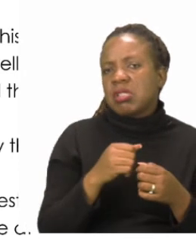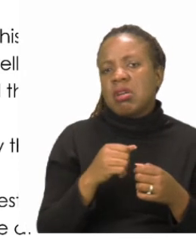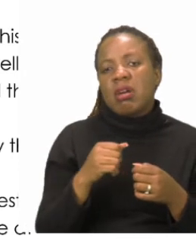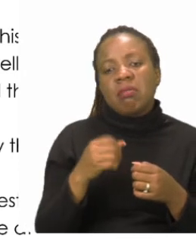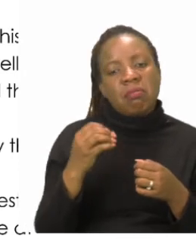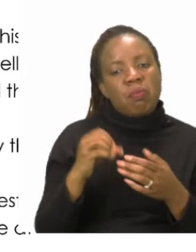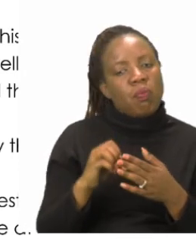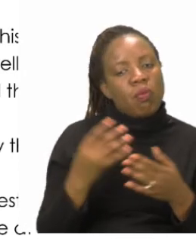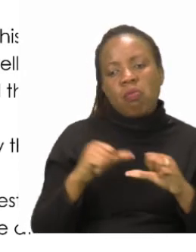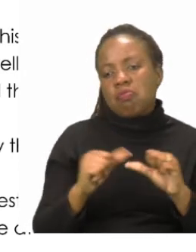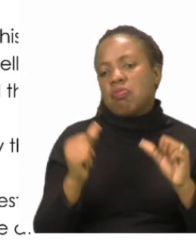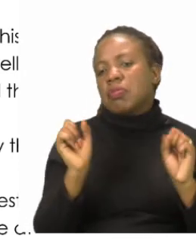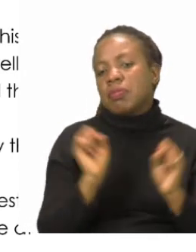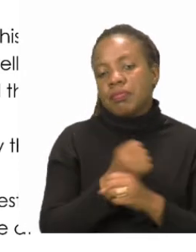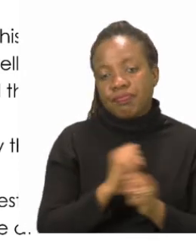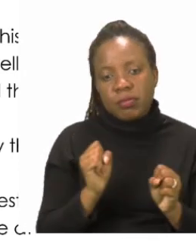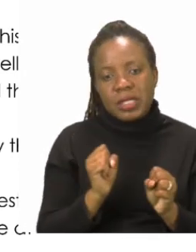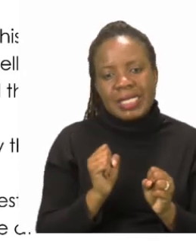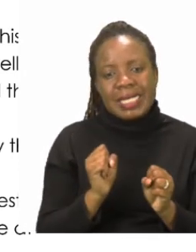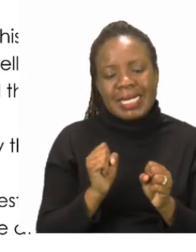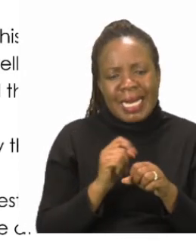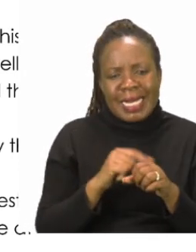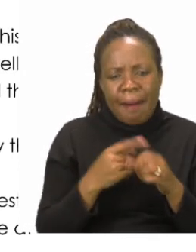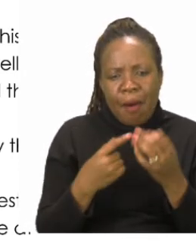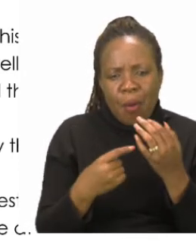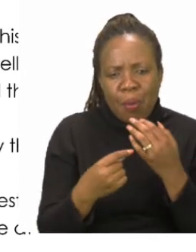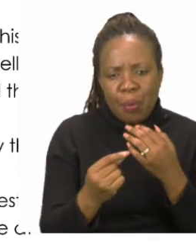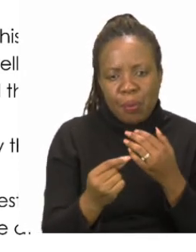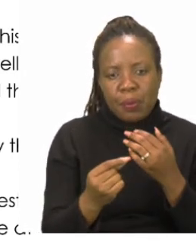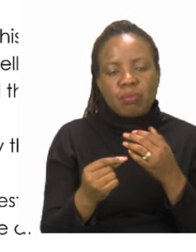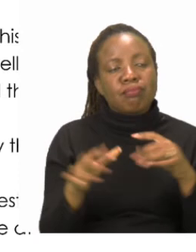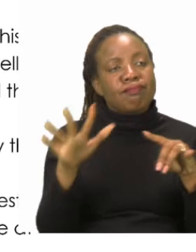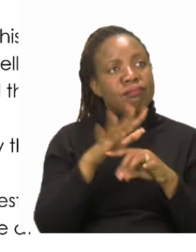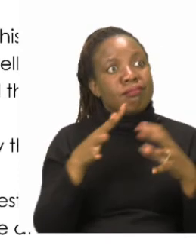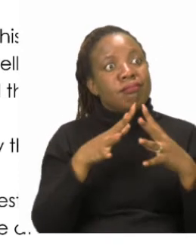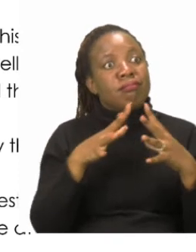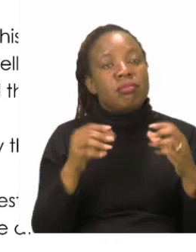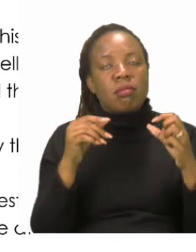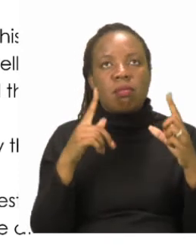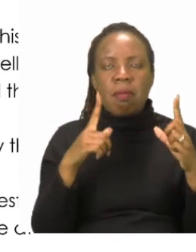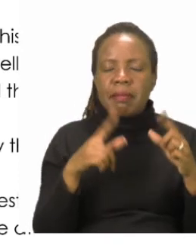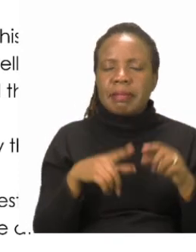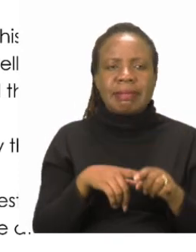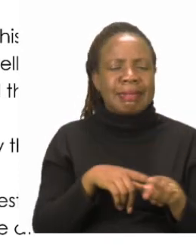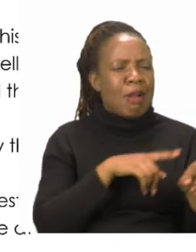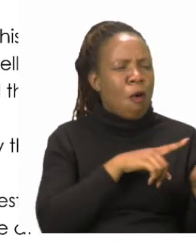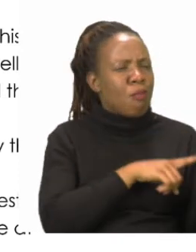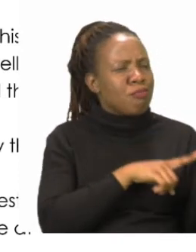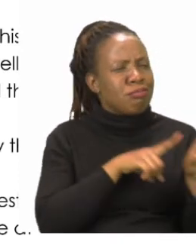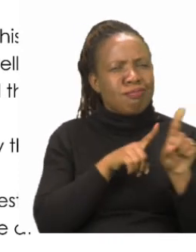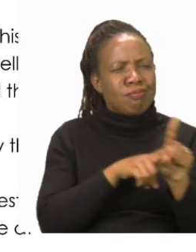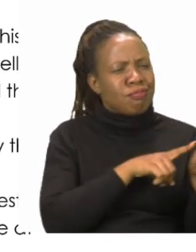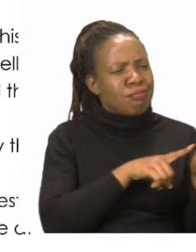the castle, the giant woke up and saw Jack. He chased him in anger, but